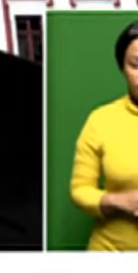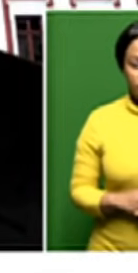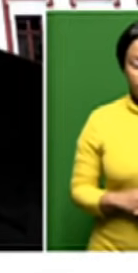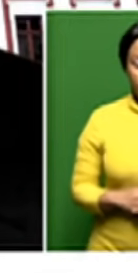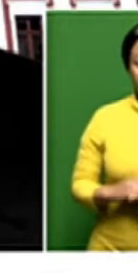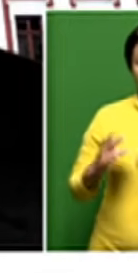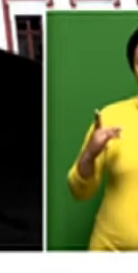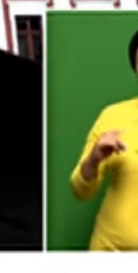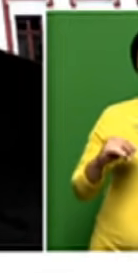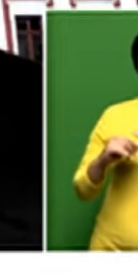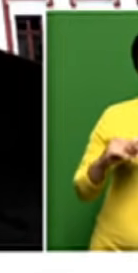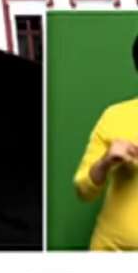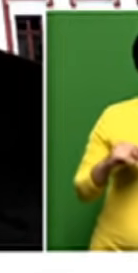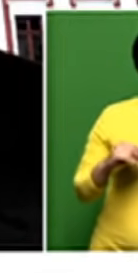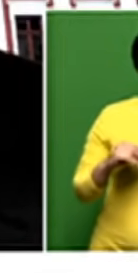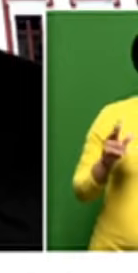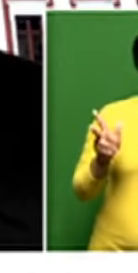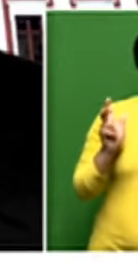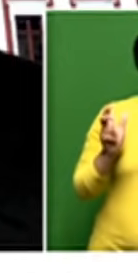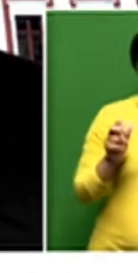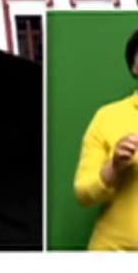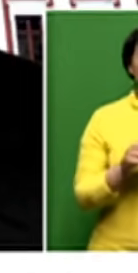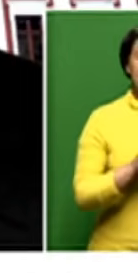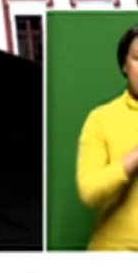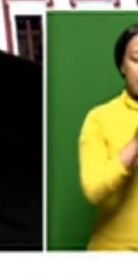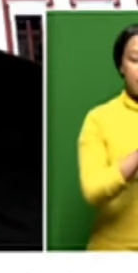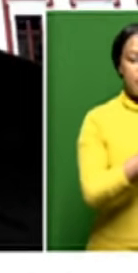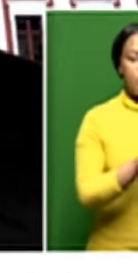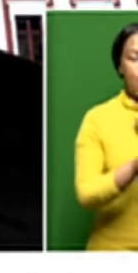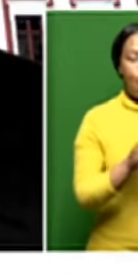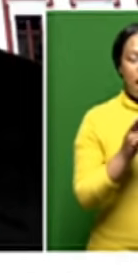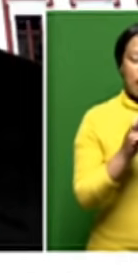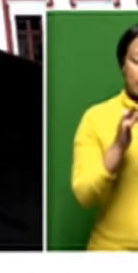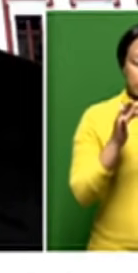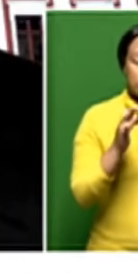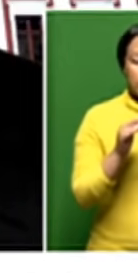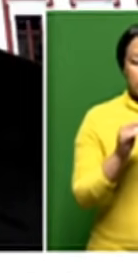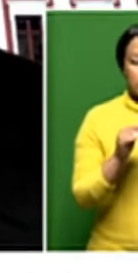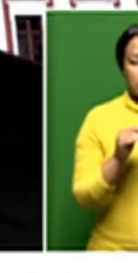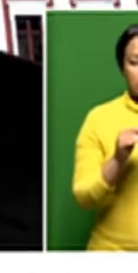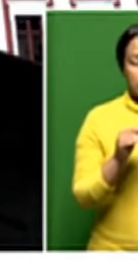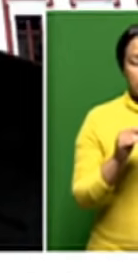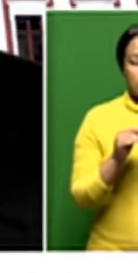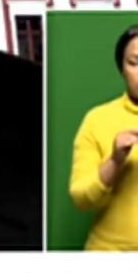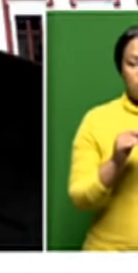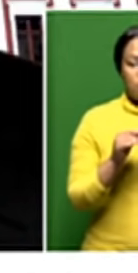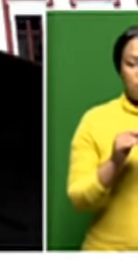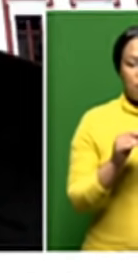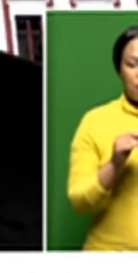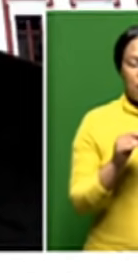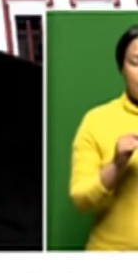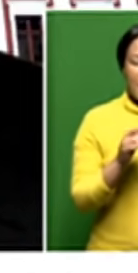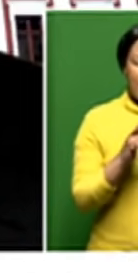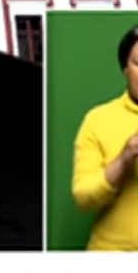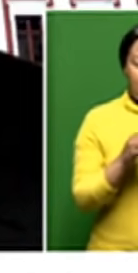Chair, are you able to hear me? Leanne, can you just repeat the question? The signal where I am is not very good. Absolutely. So I've lost the gist